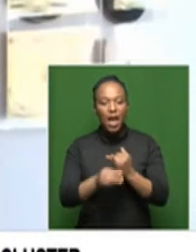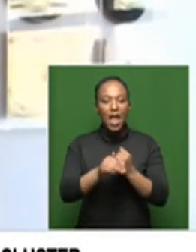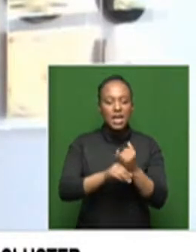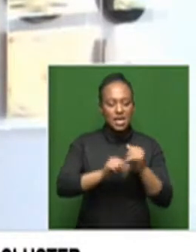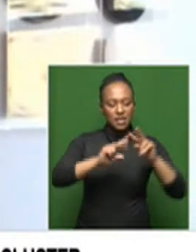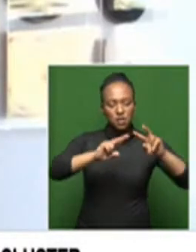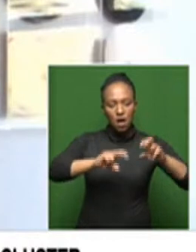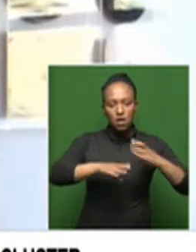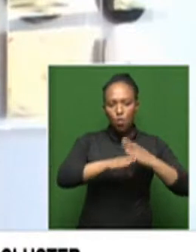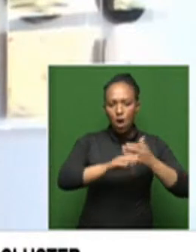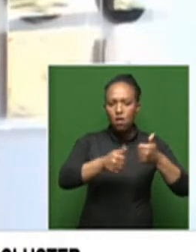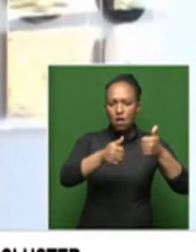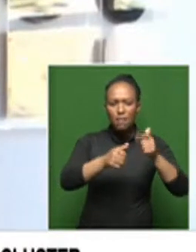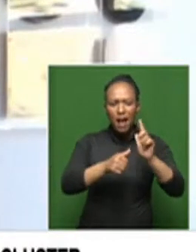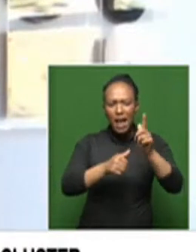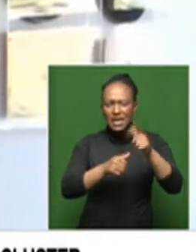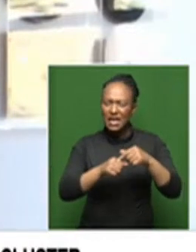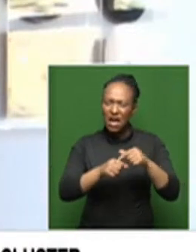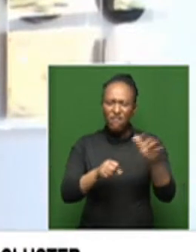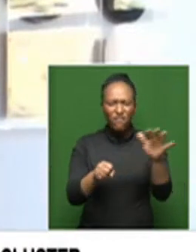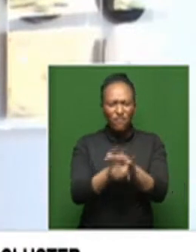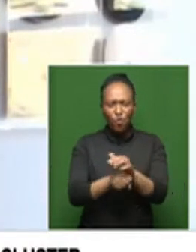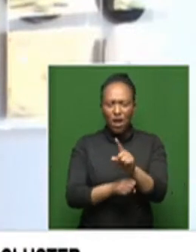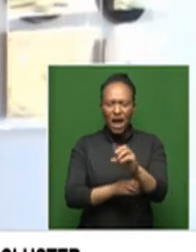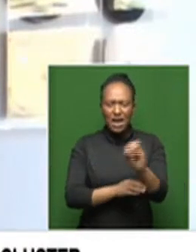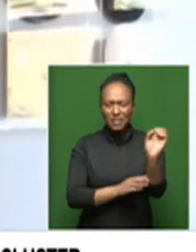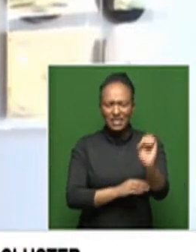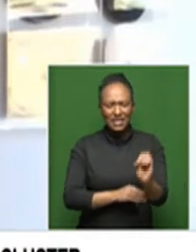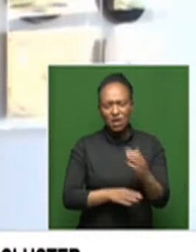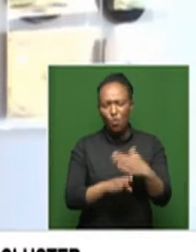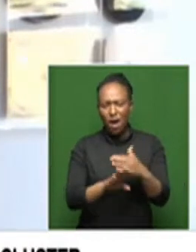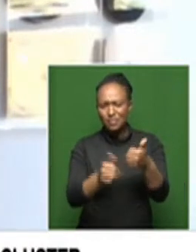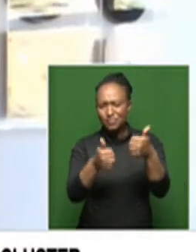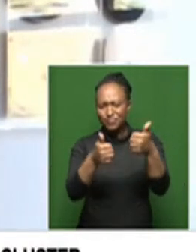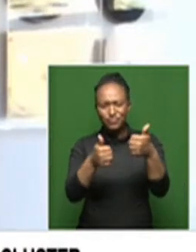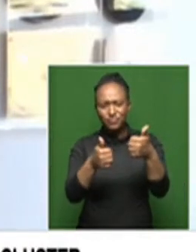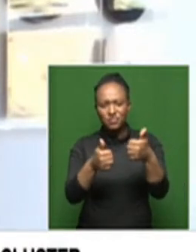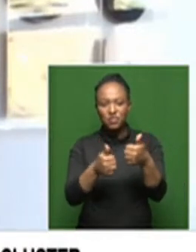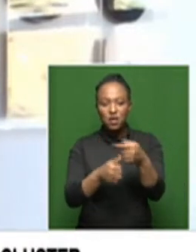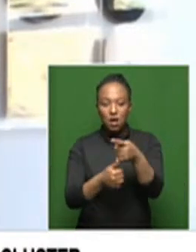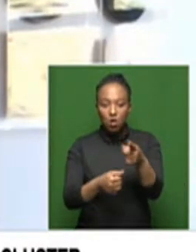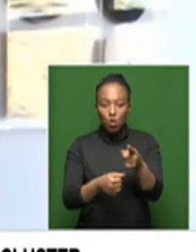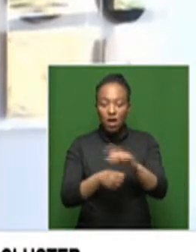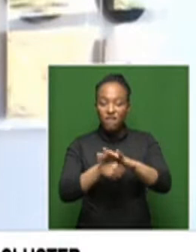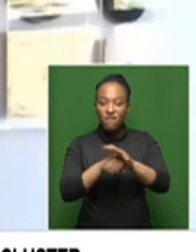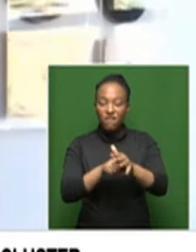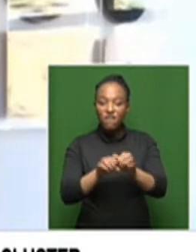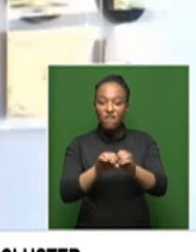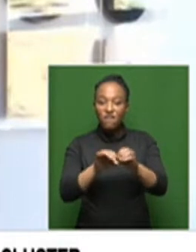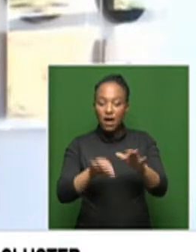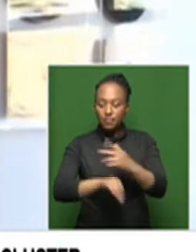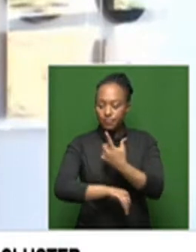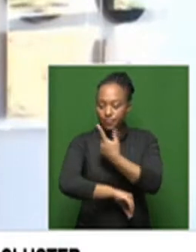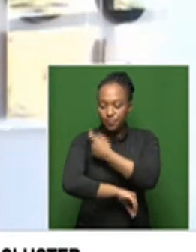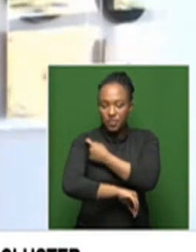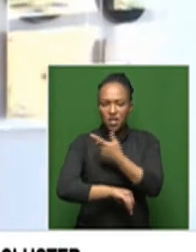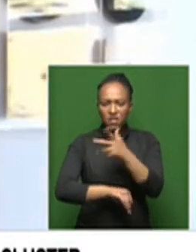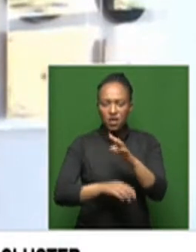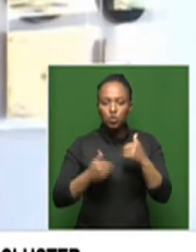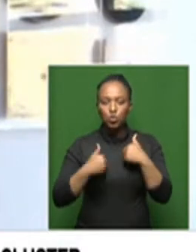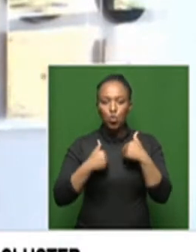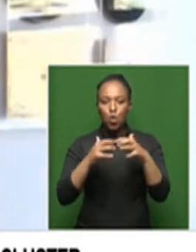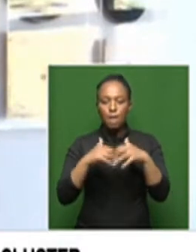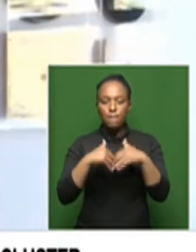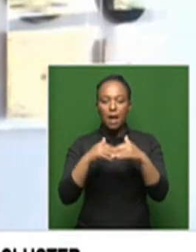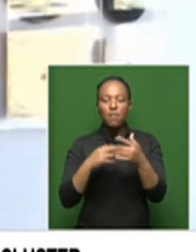others, but none are 100% effective. The second thing is that none of these vaccines were initially developed to be